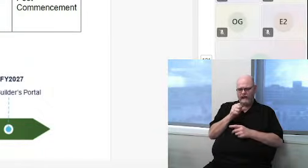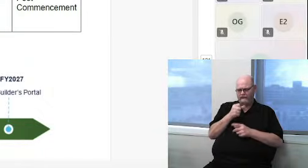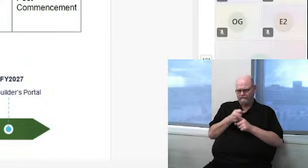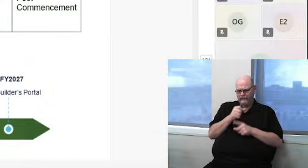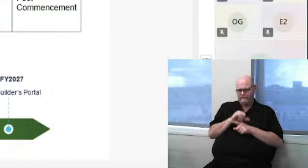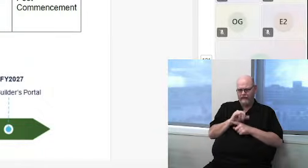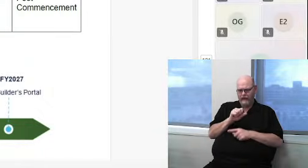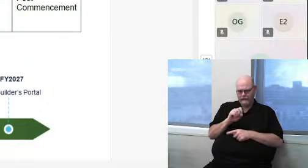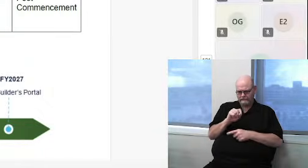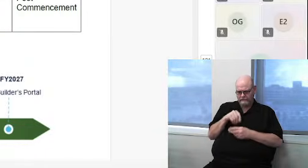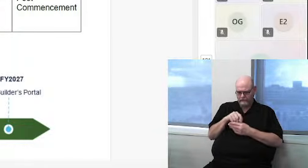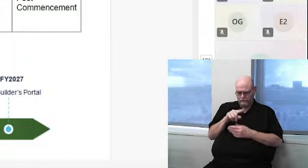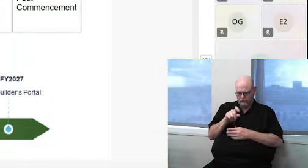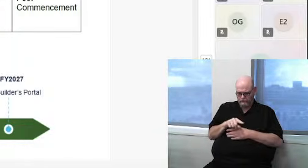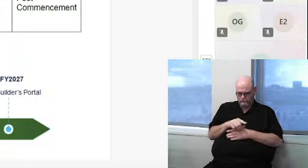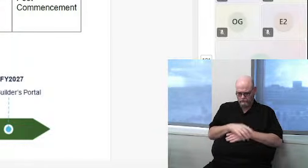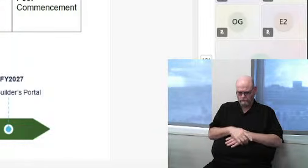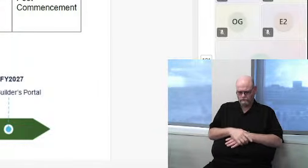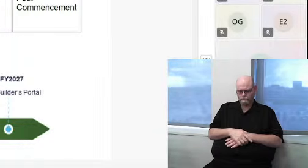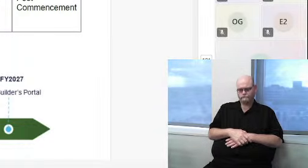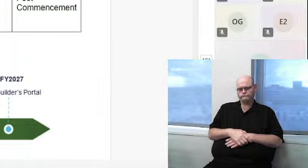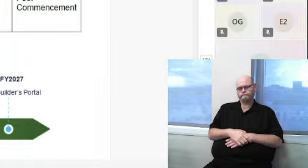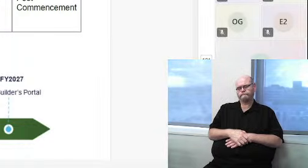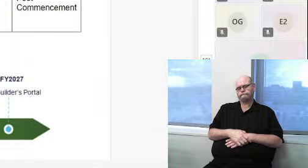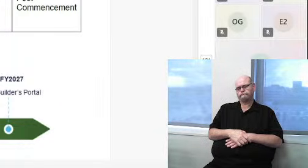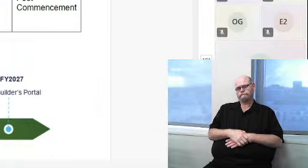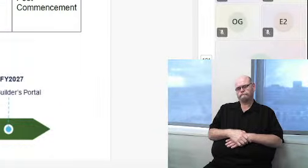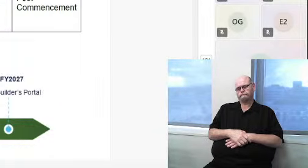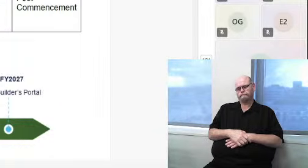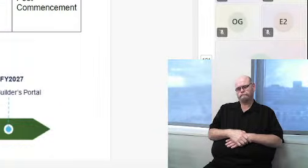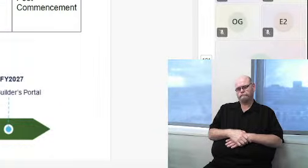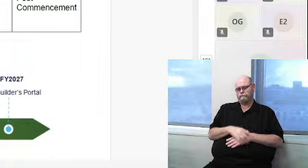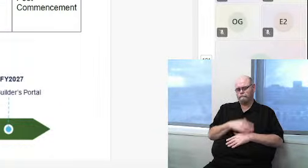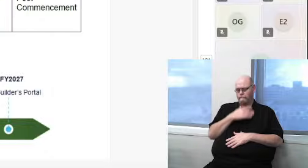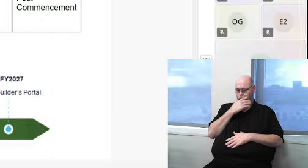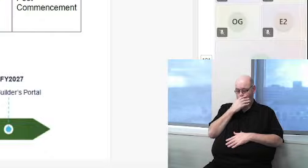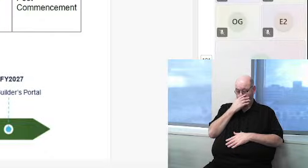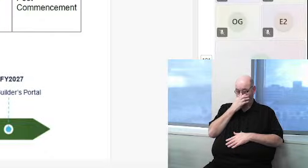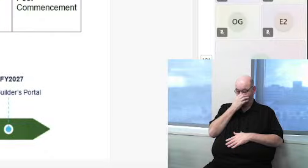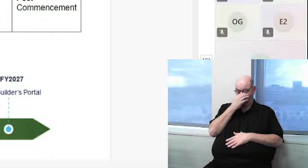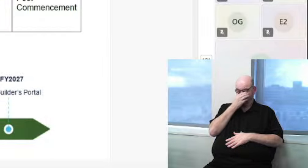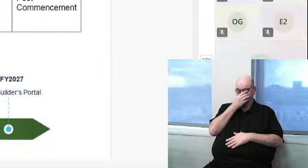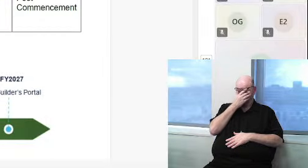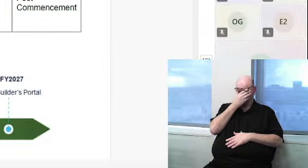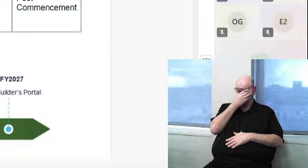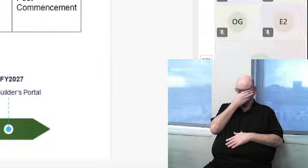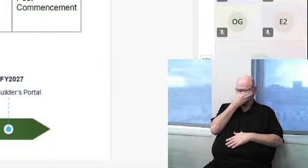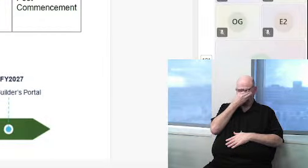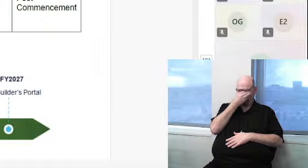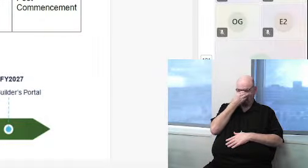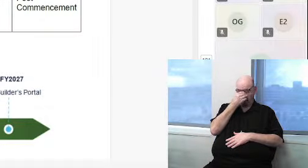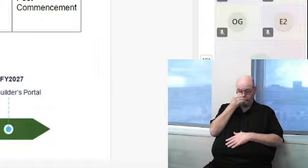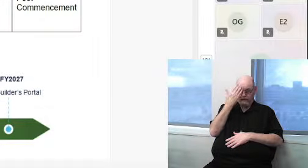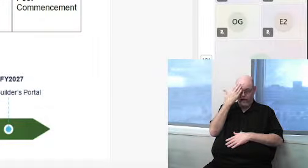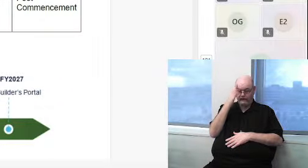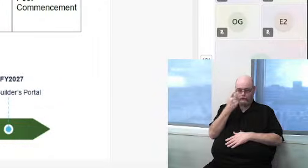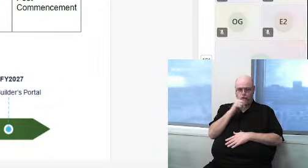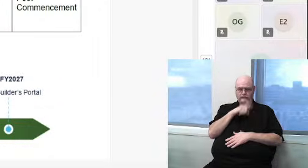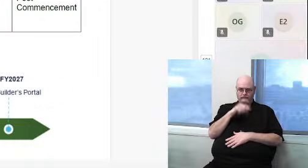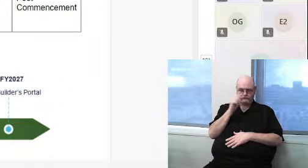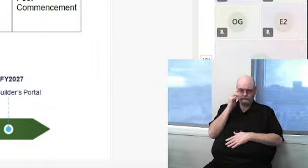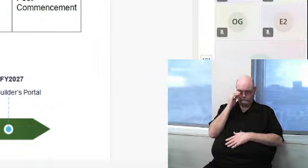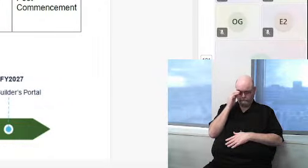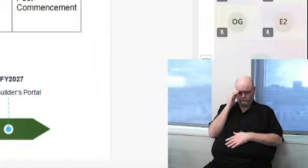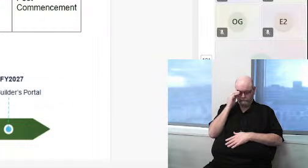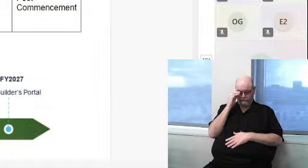not affect the asset in question? I can't, I don't know.